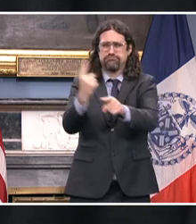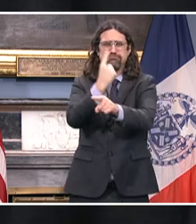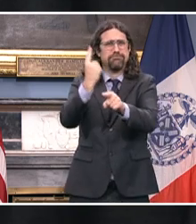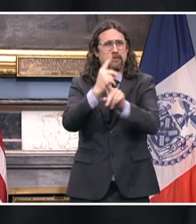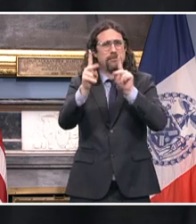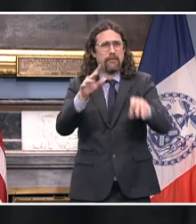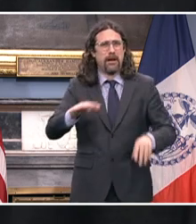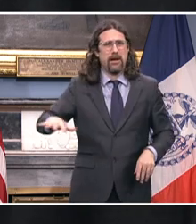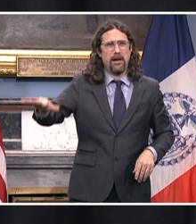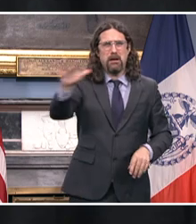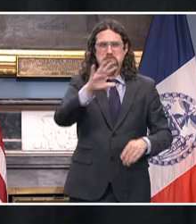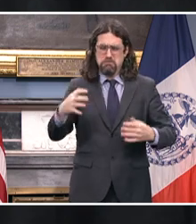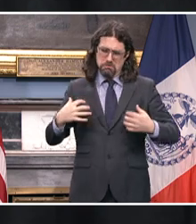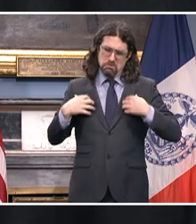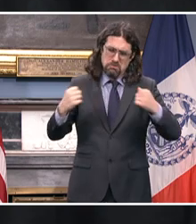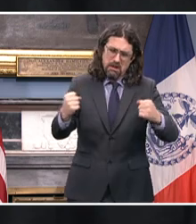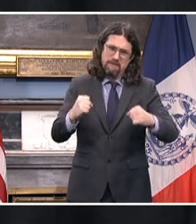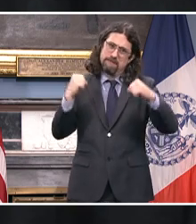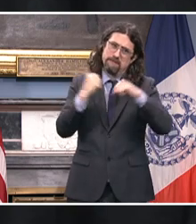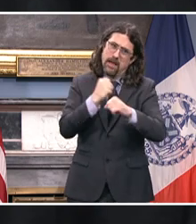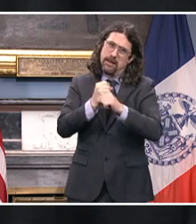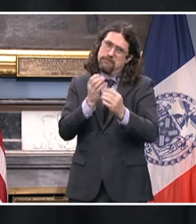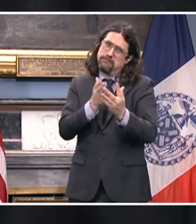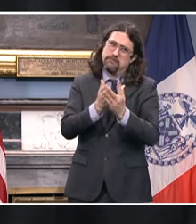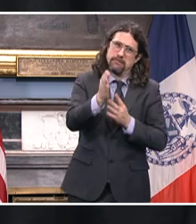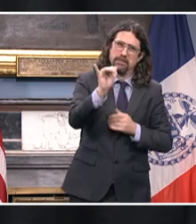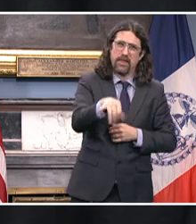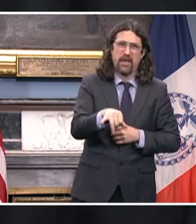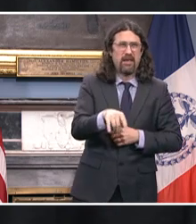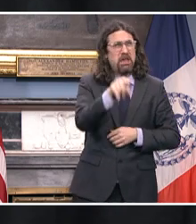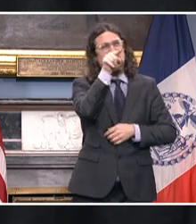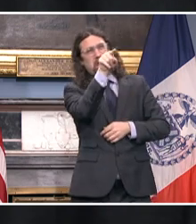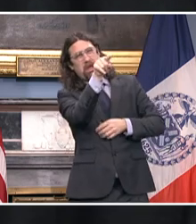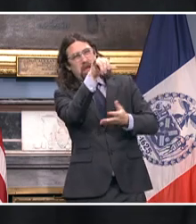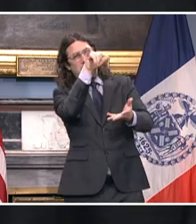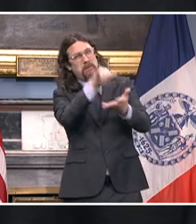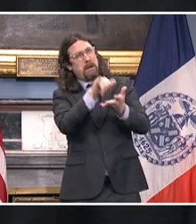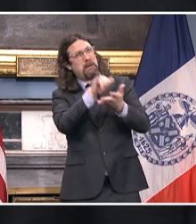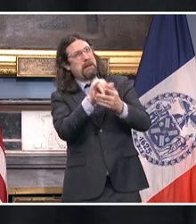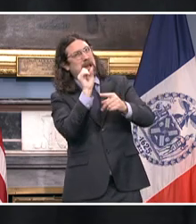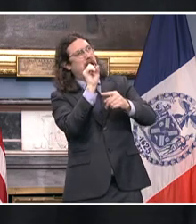impossible. The people who turned this tennis center into a hospital in a matter of days,